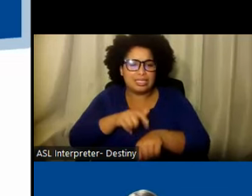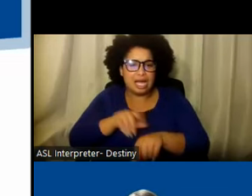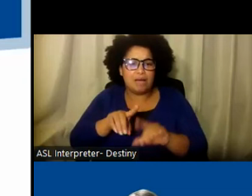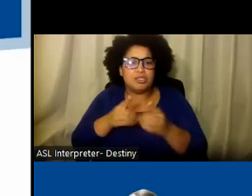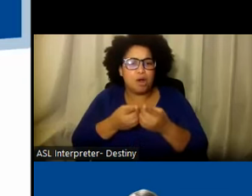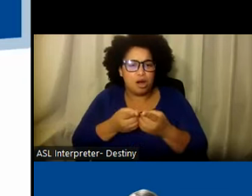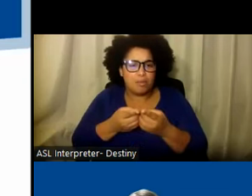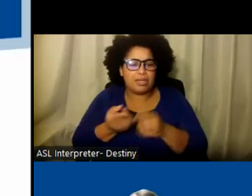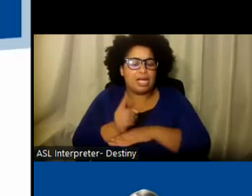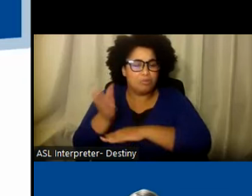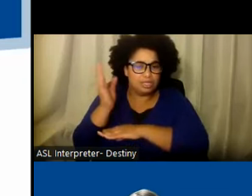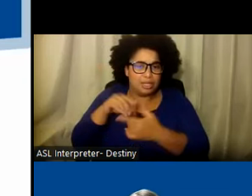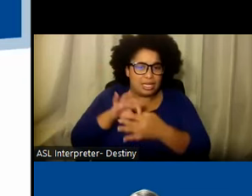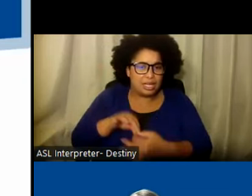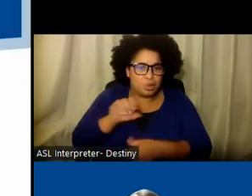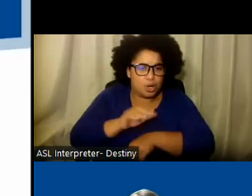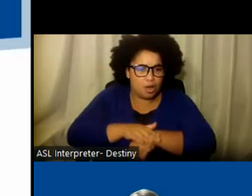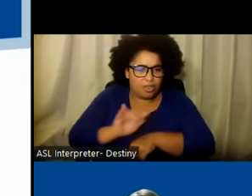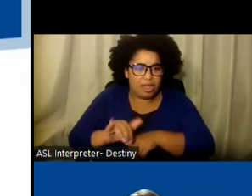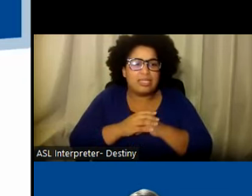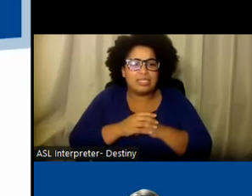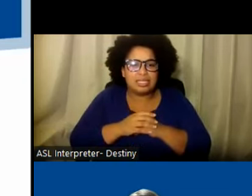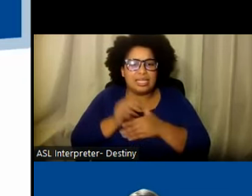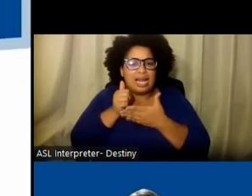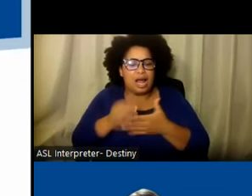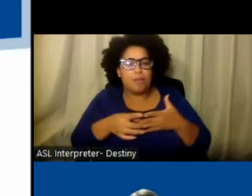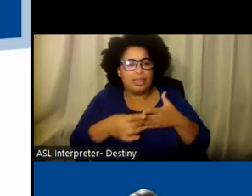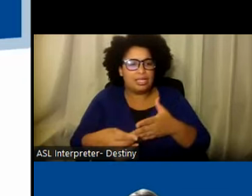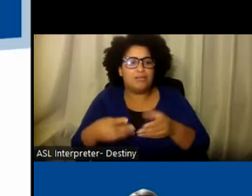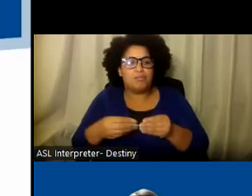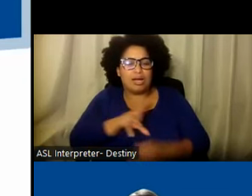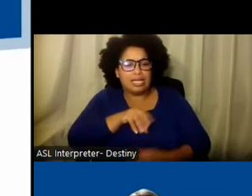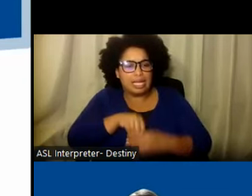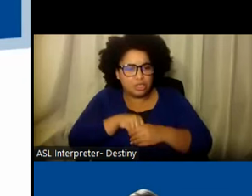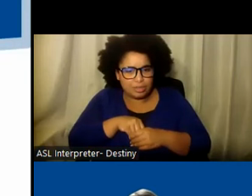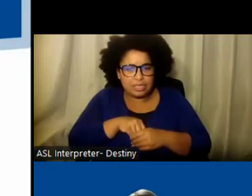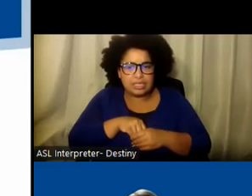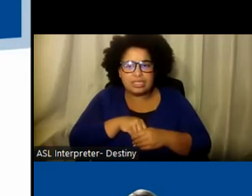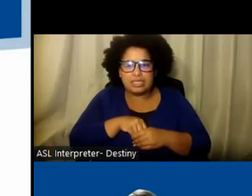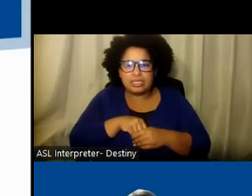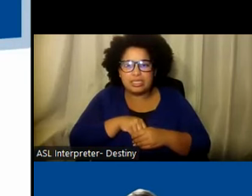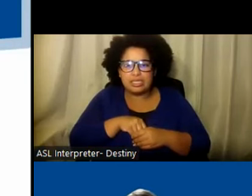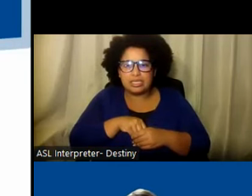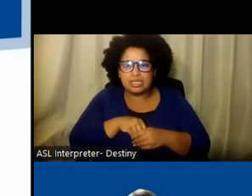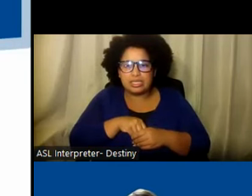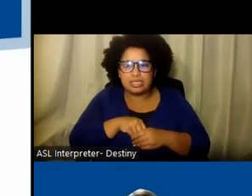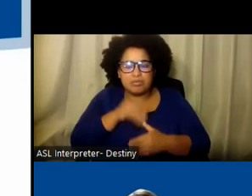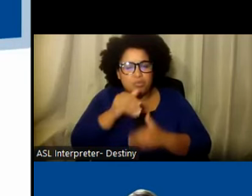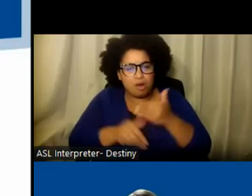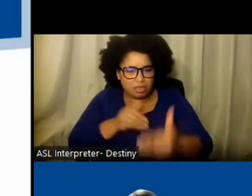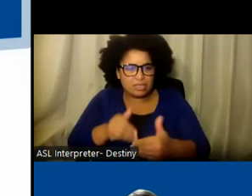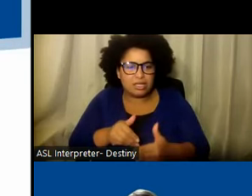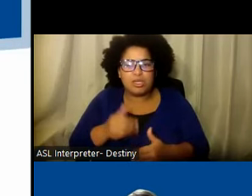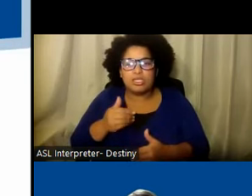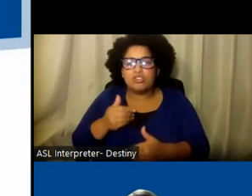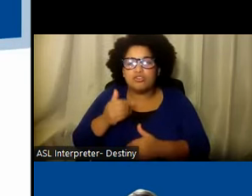and presented on that, really helped to drive engagement in that process, which Catherine